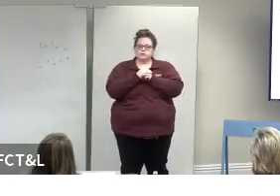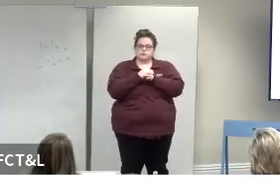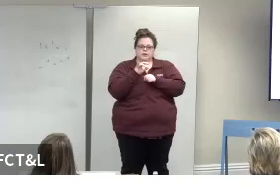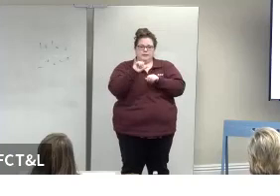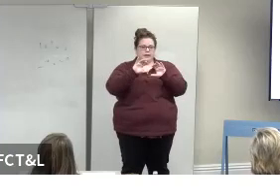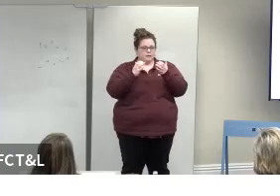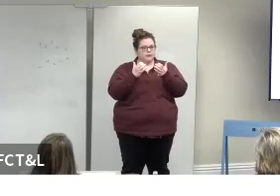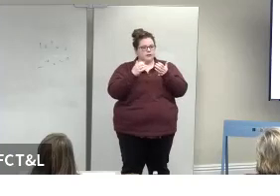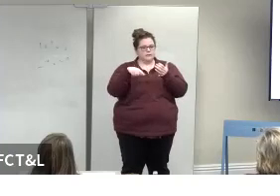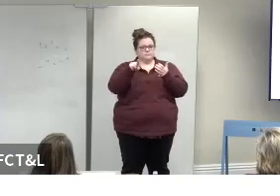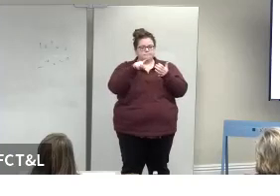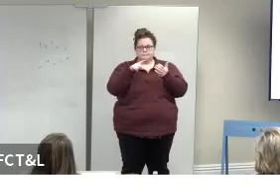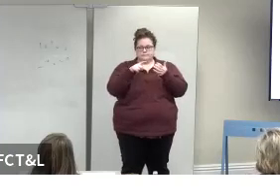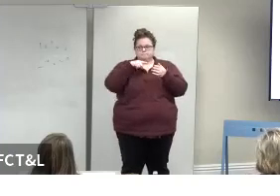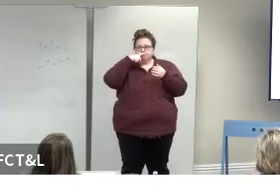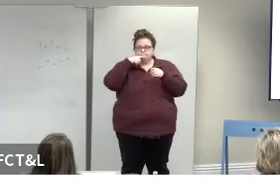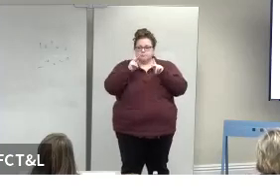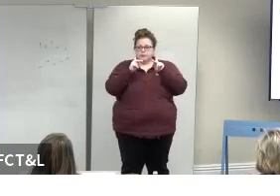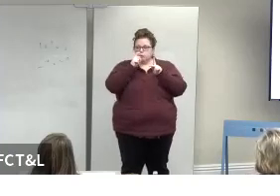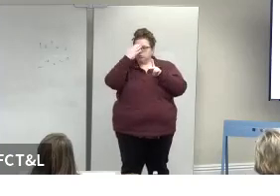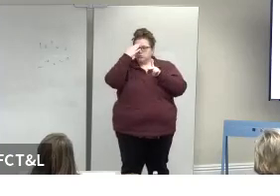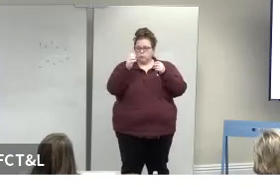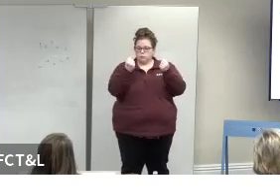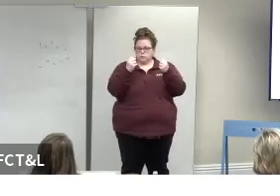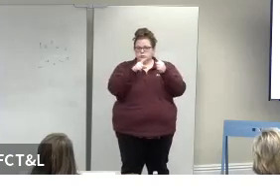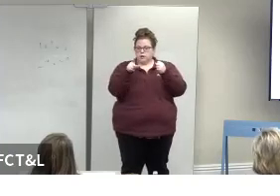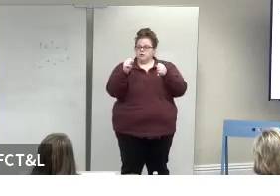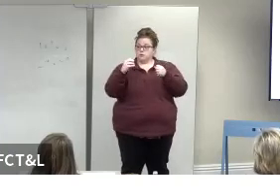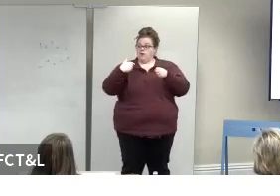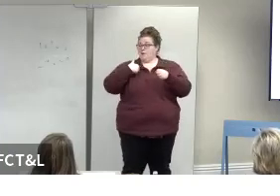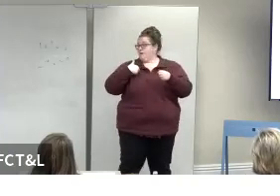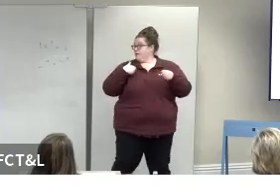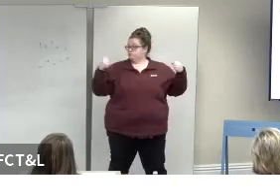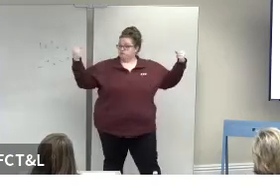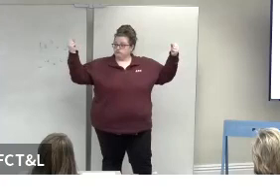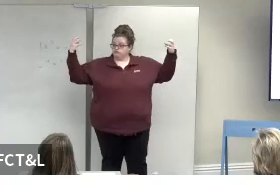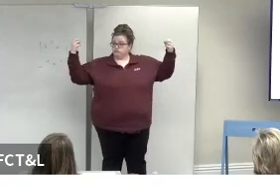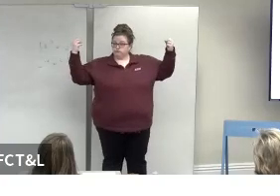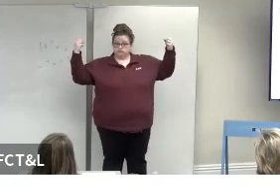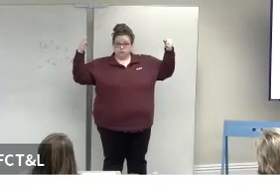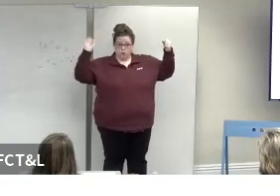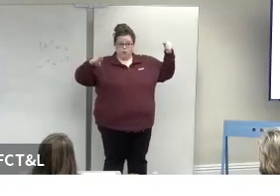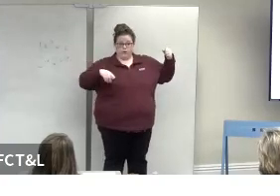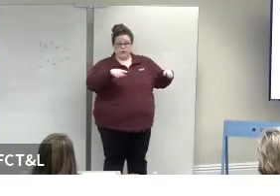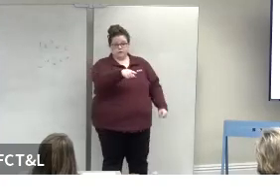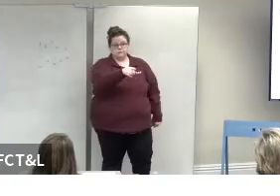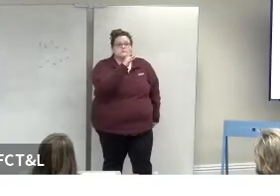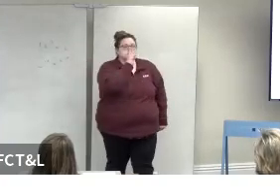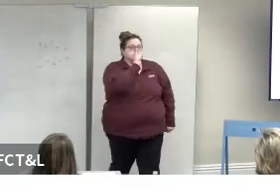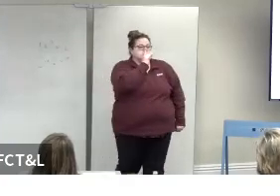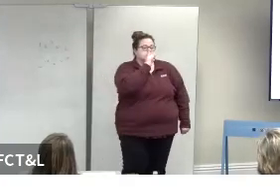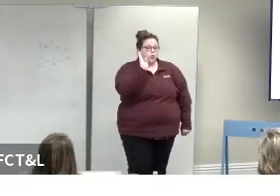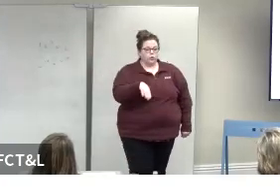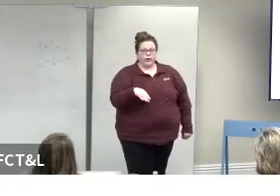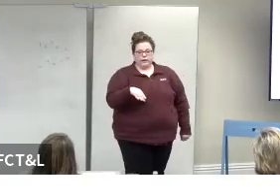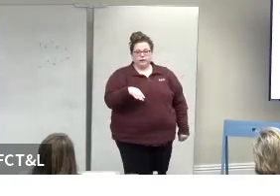history, deaf culture. So the hearing students come in as a gen ed class. They may not know anything about it.